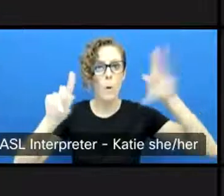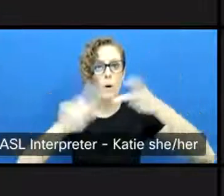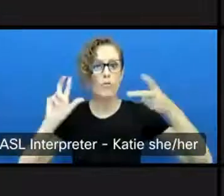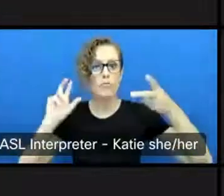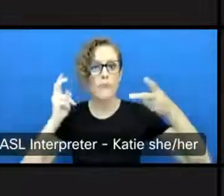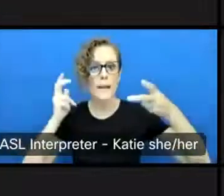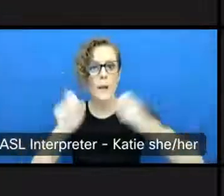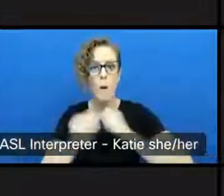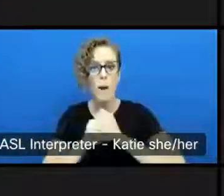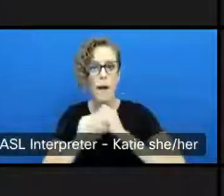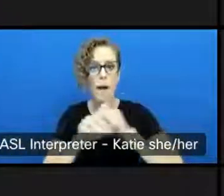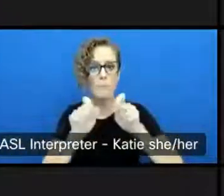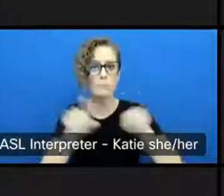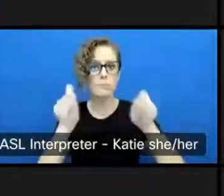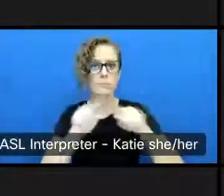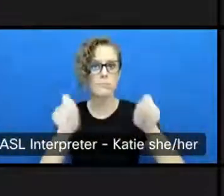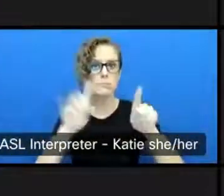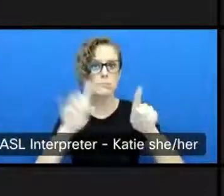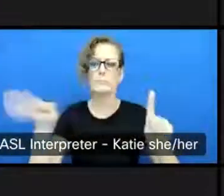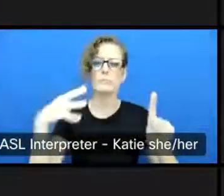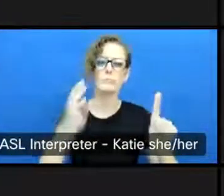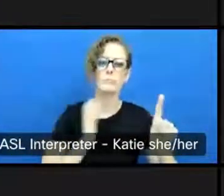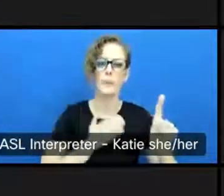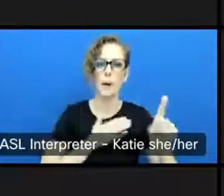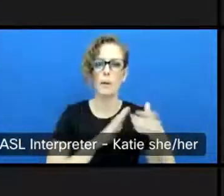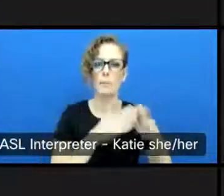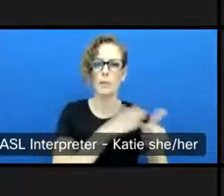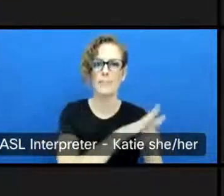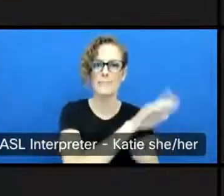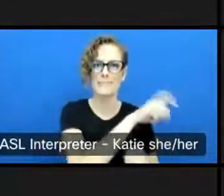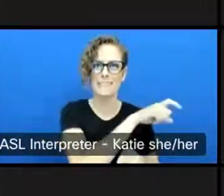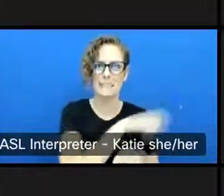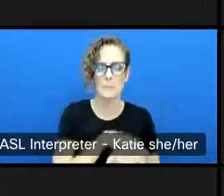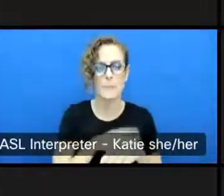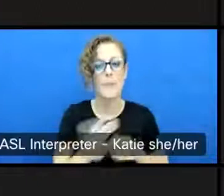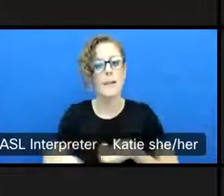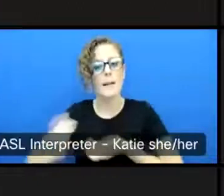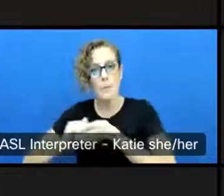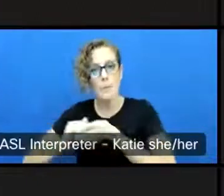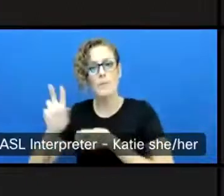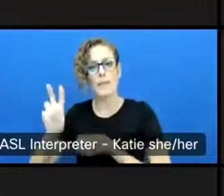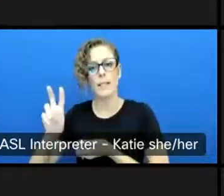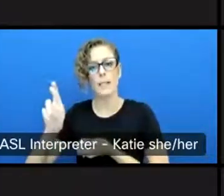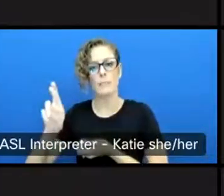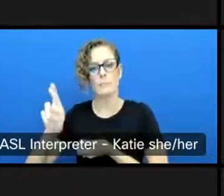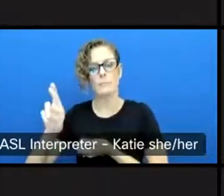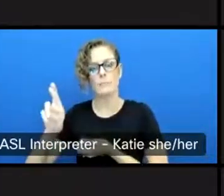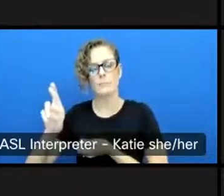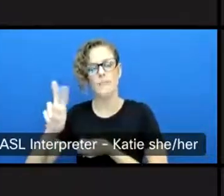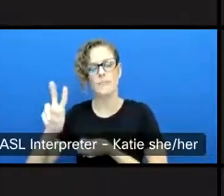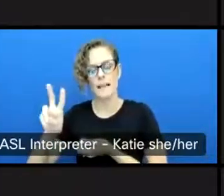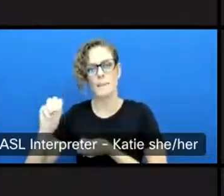contact information if any of you that are on here want to know more about it. The other things that we have talked about